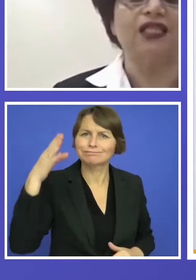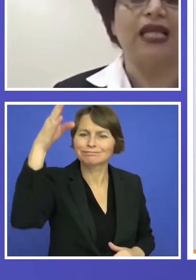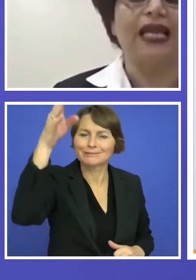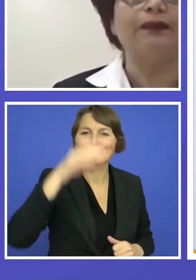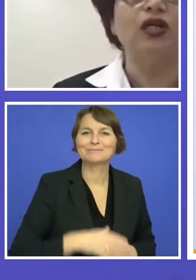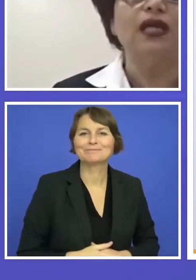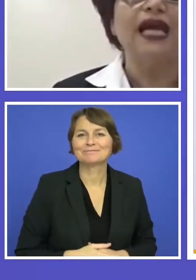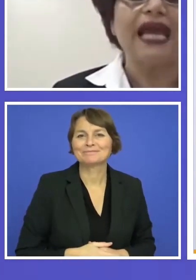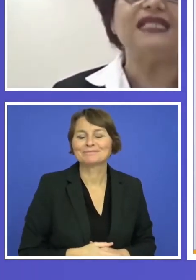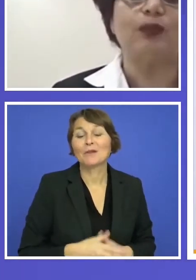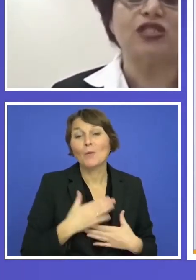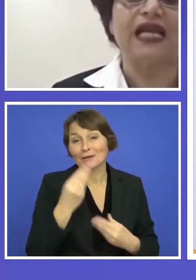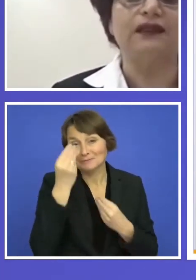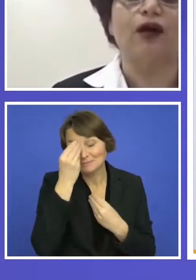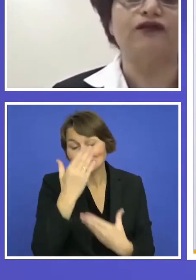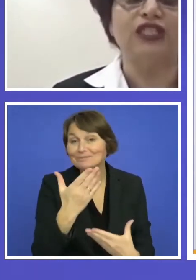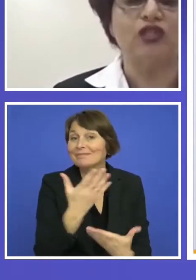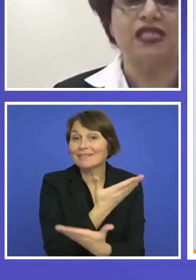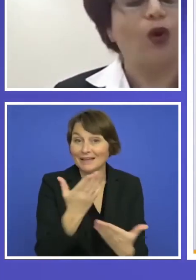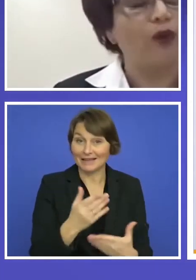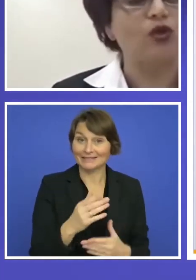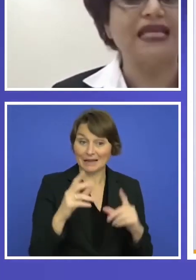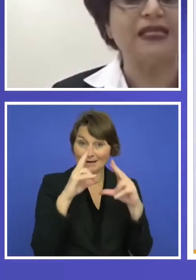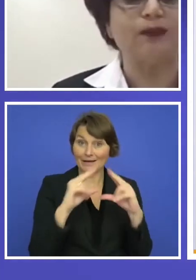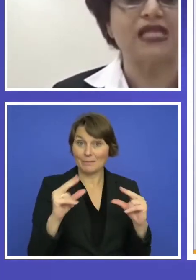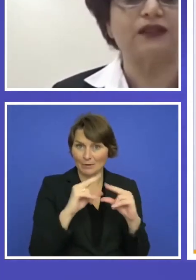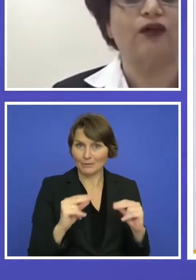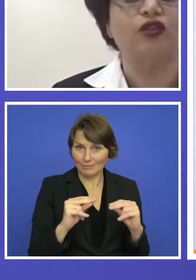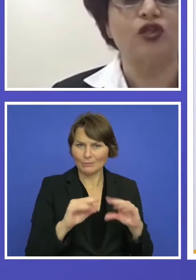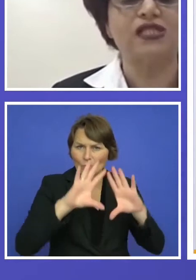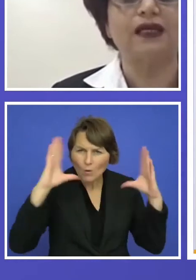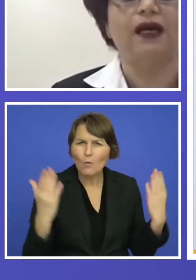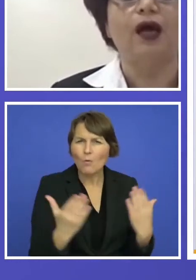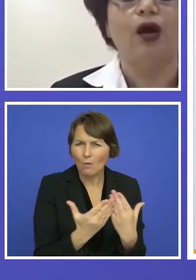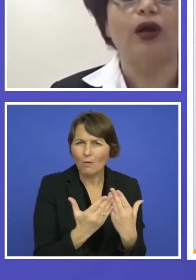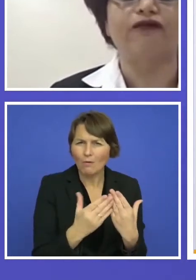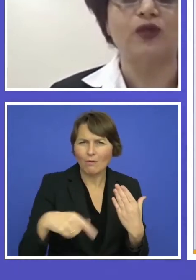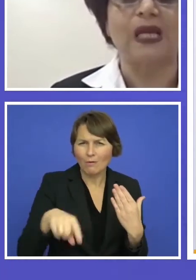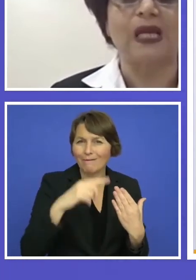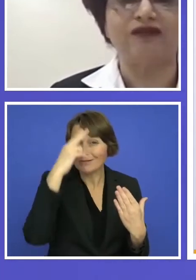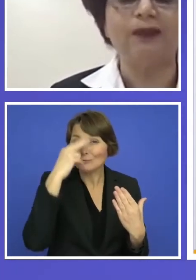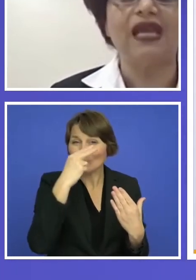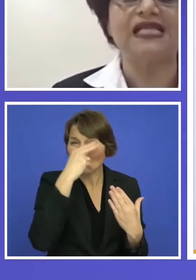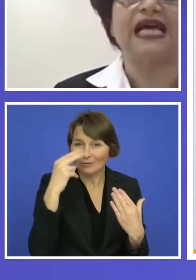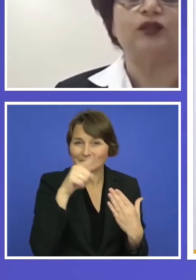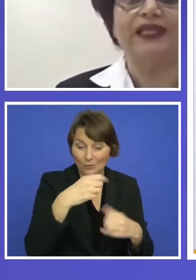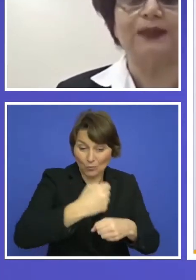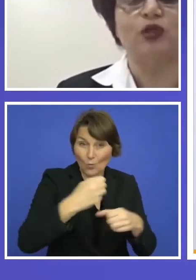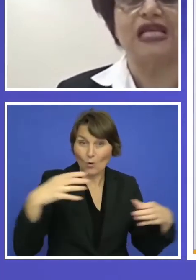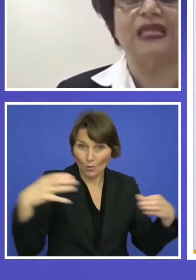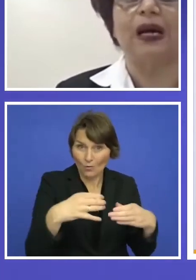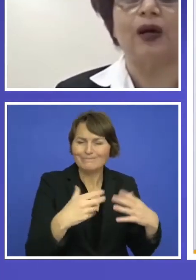that in Lebanon, 80% of the nursing, almost 80% of the nursing workforce are females